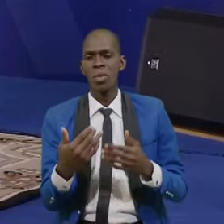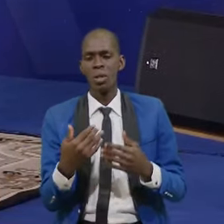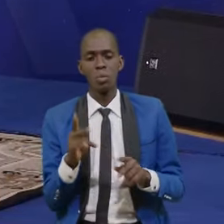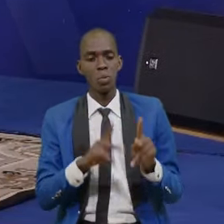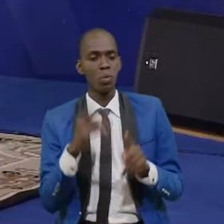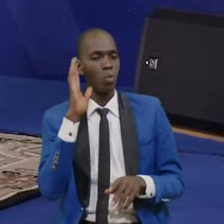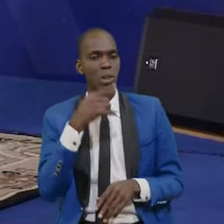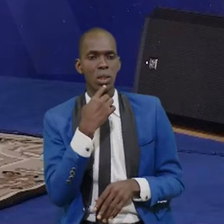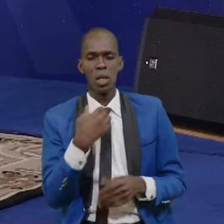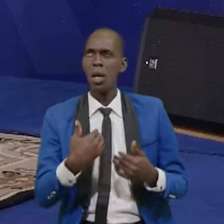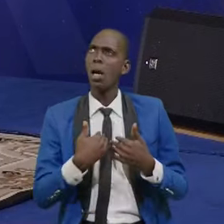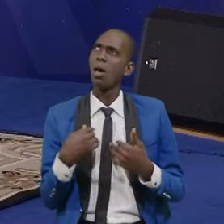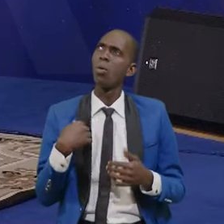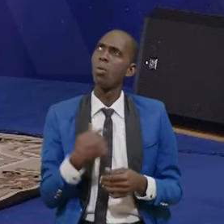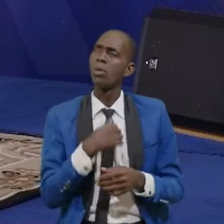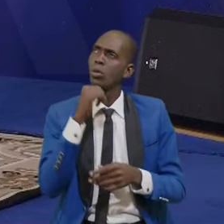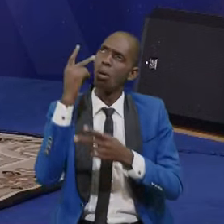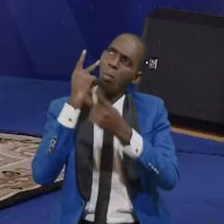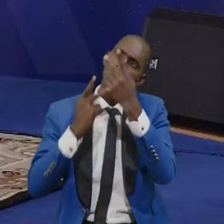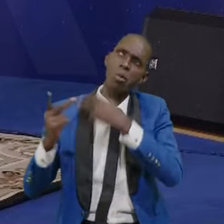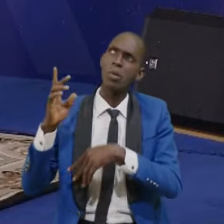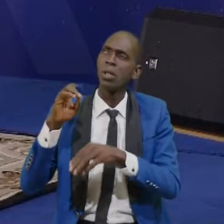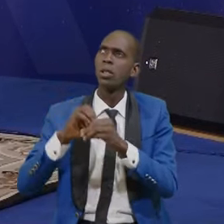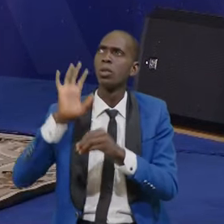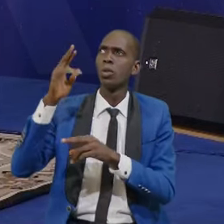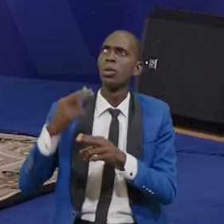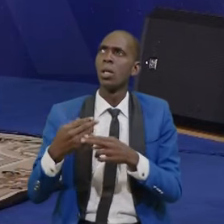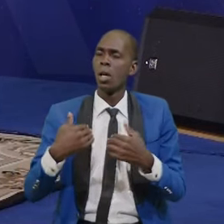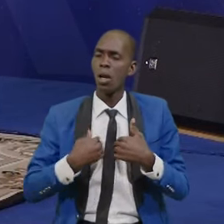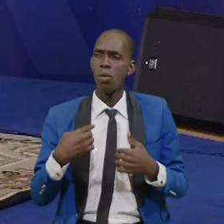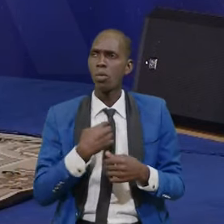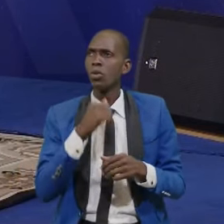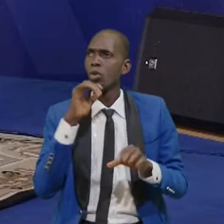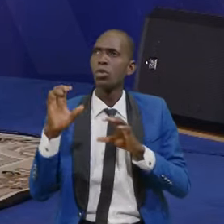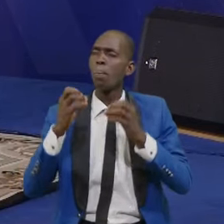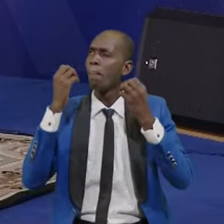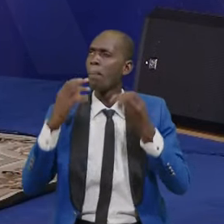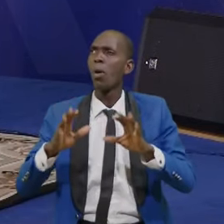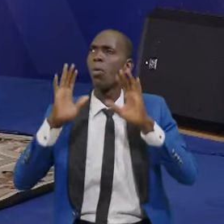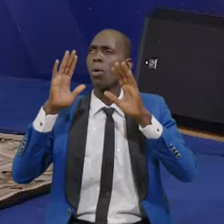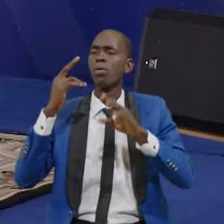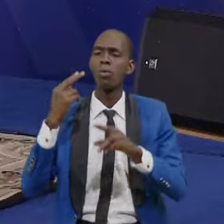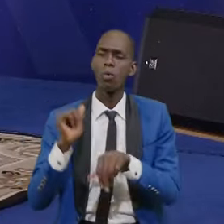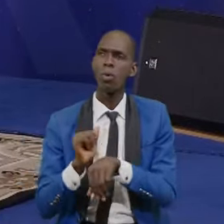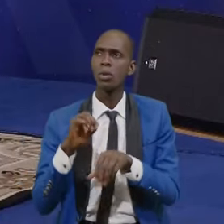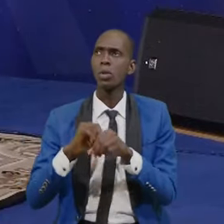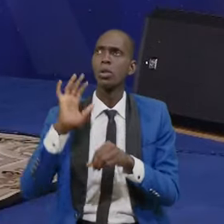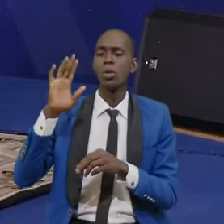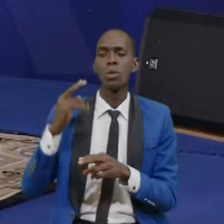name? Have we not done many wonderful works in your name? But I will say unto